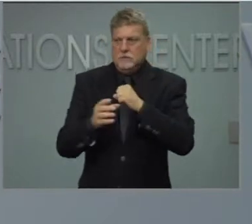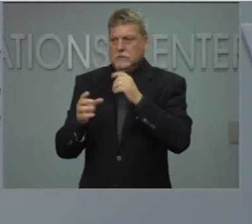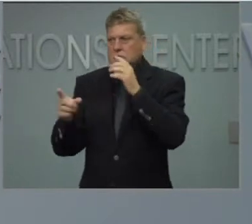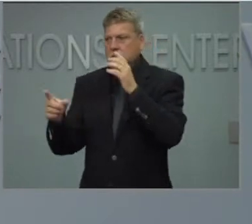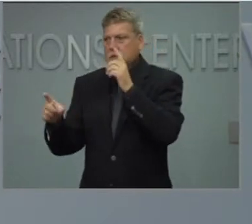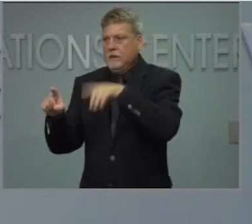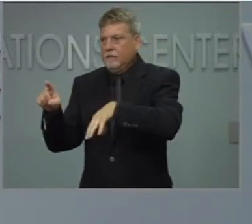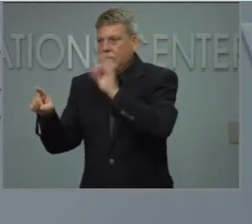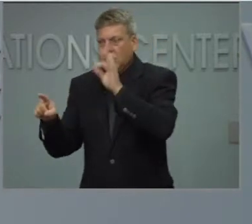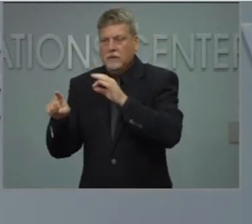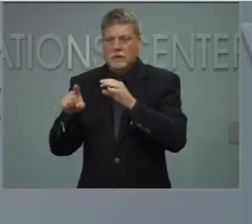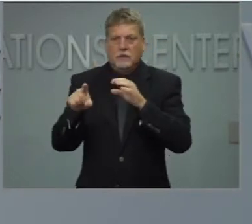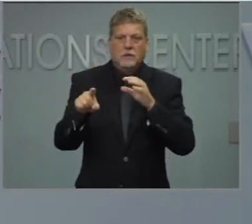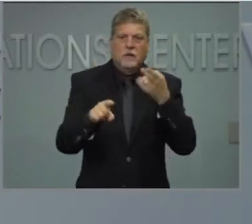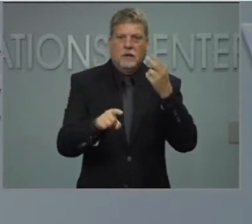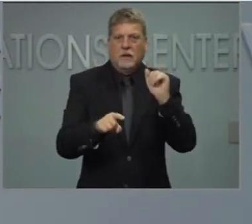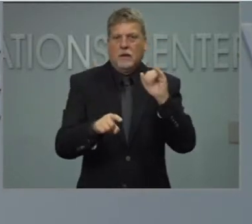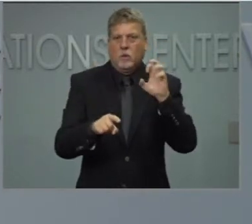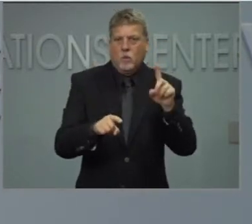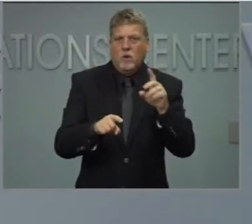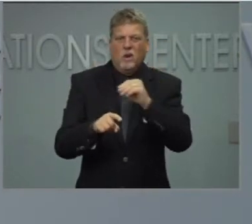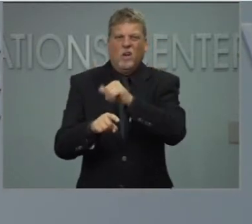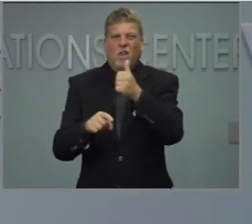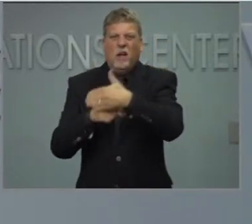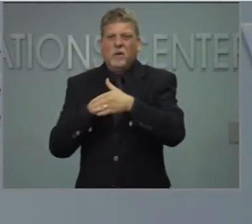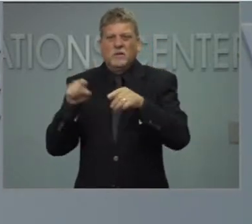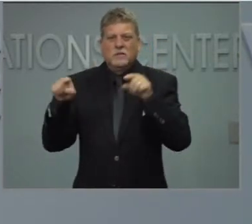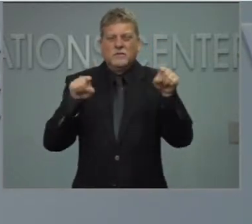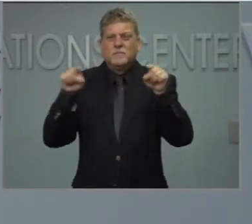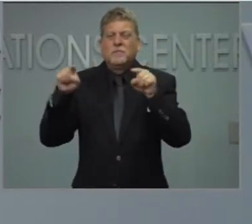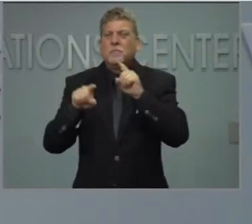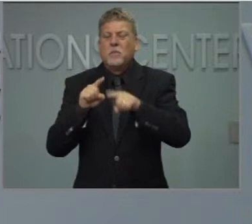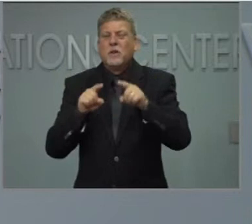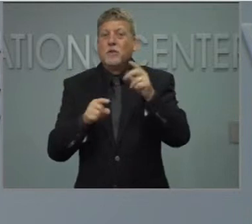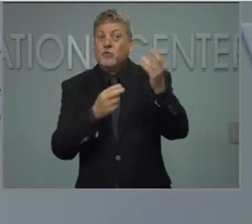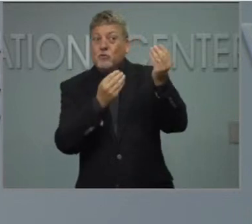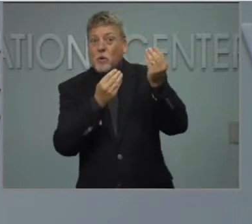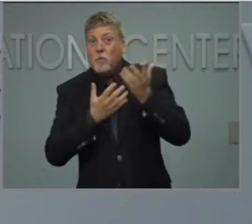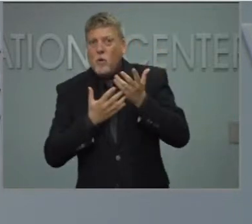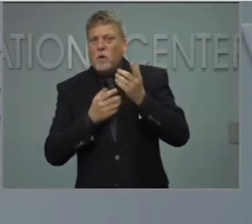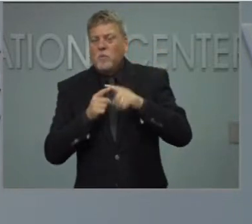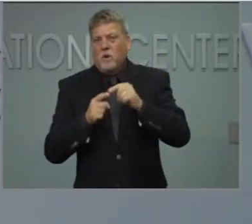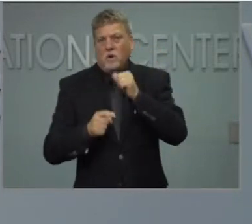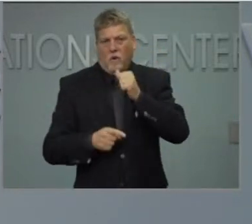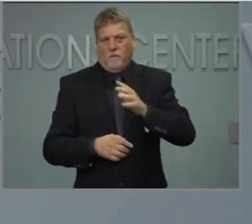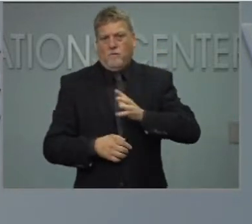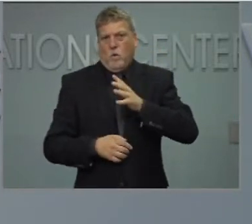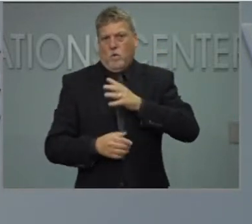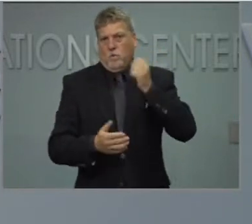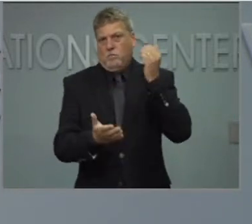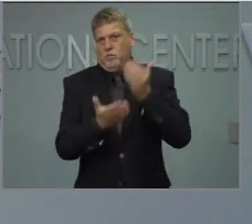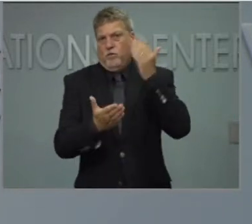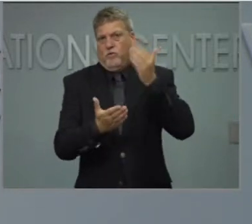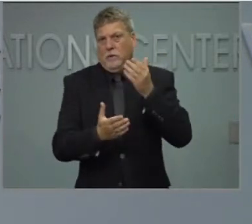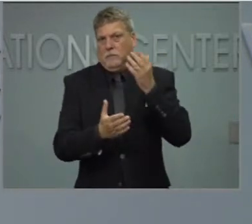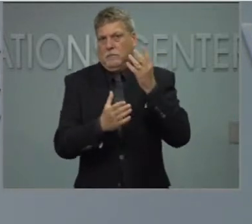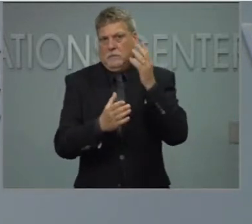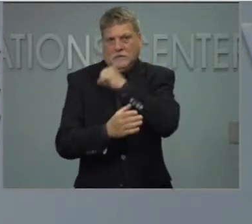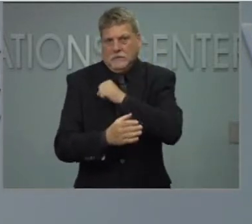County as well as some other counties. Those have not been reports that have been substantiated or confirmed at this point. I do